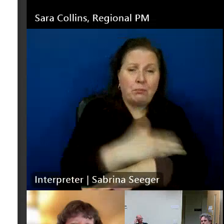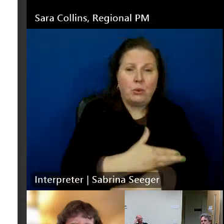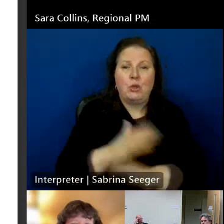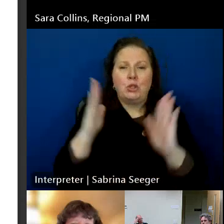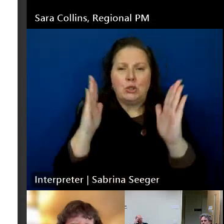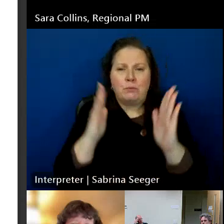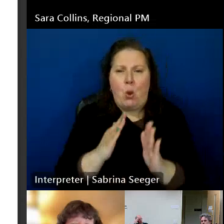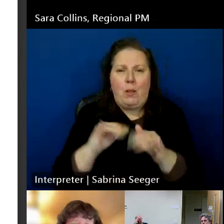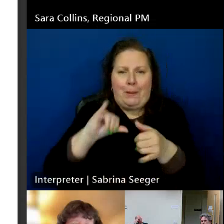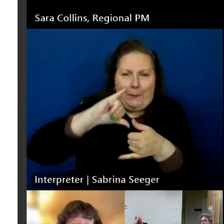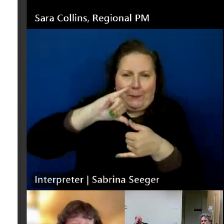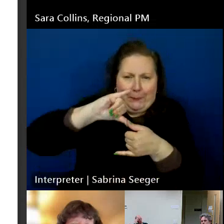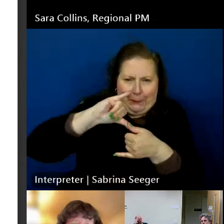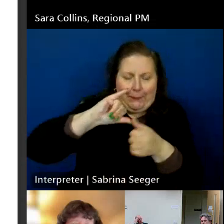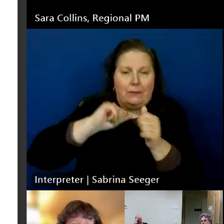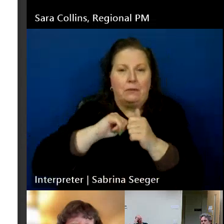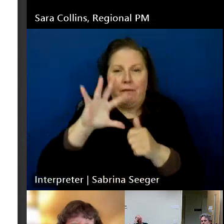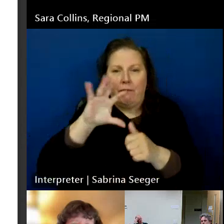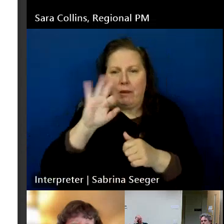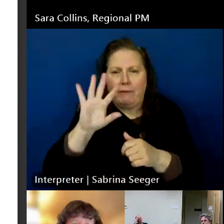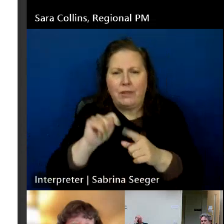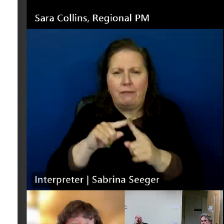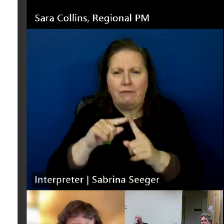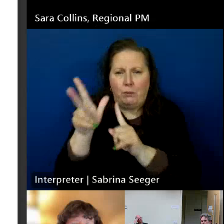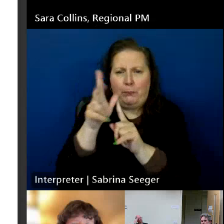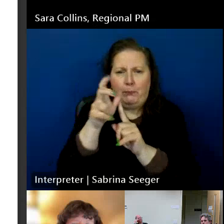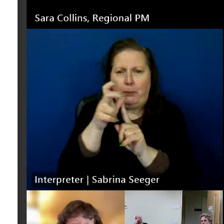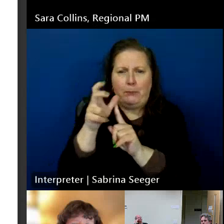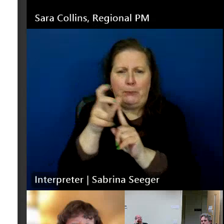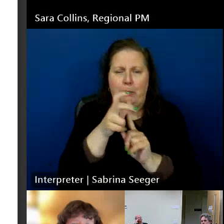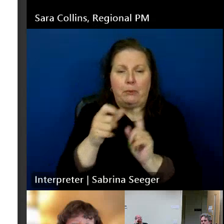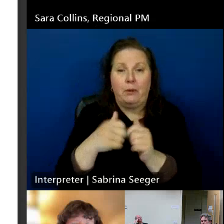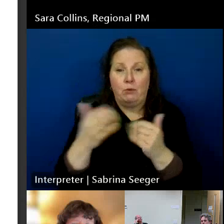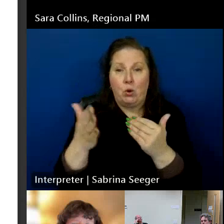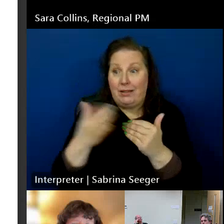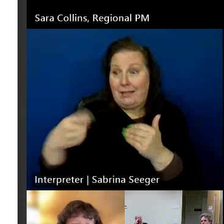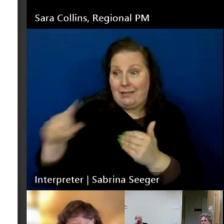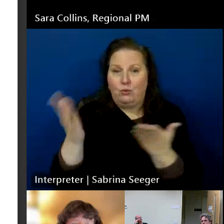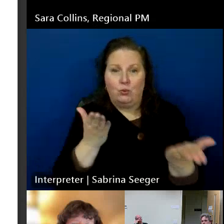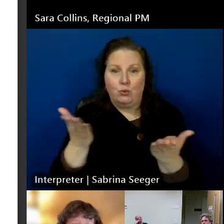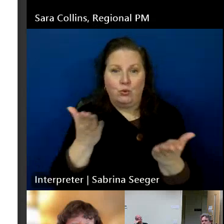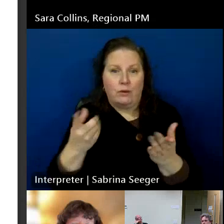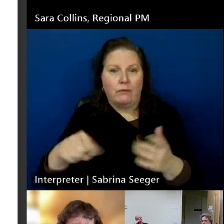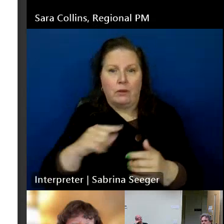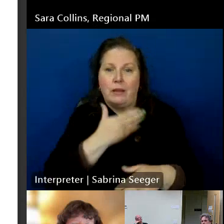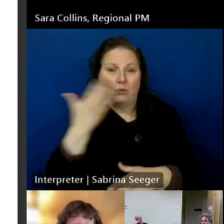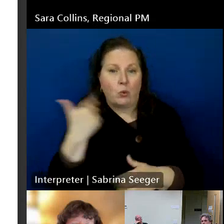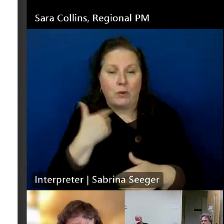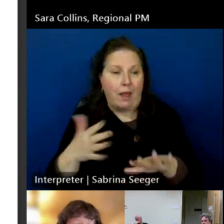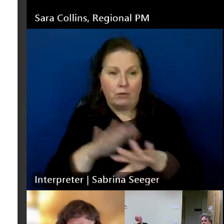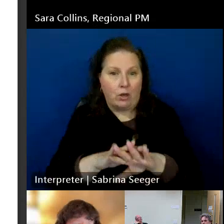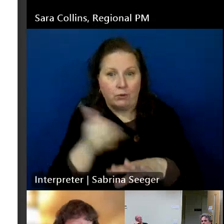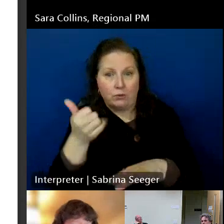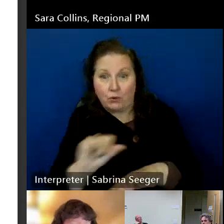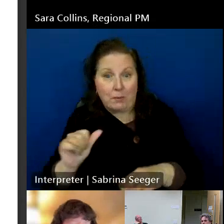smaller facilities, at least for the easiest to serve areas that currently don't have coverage from any